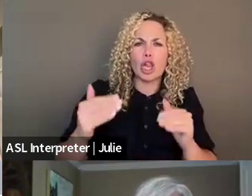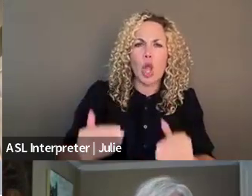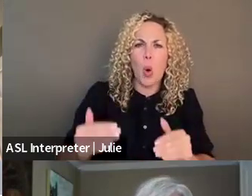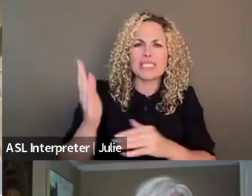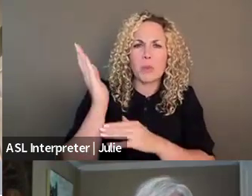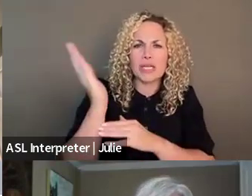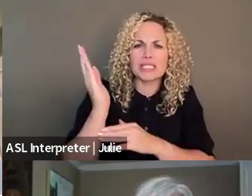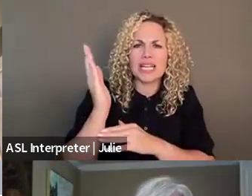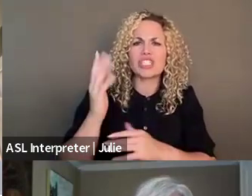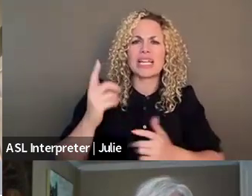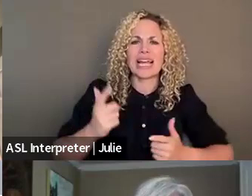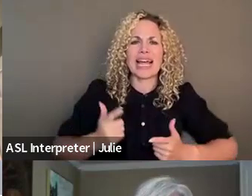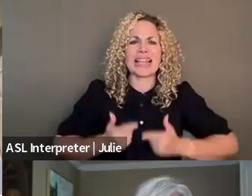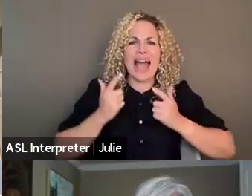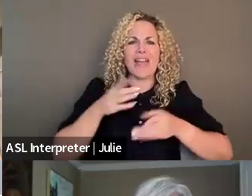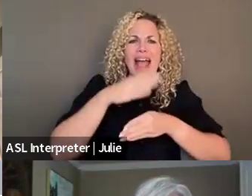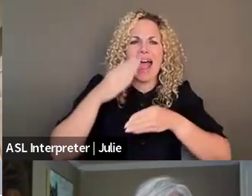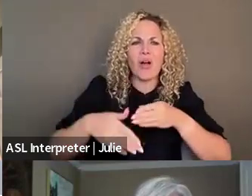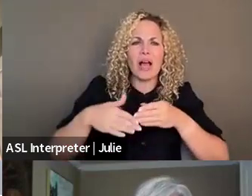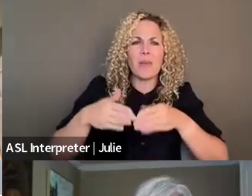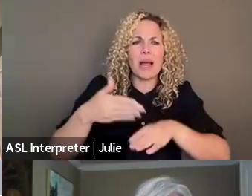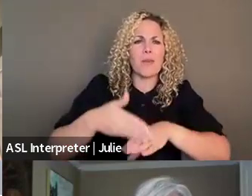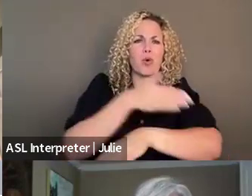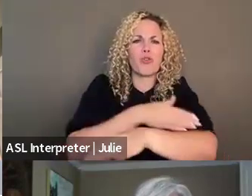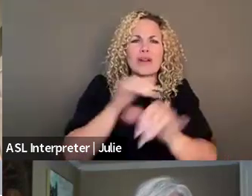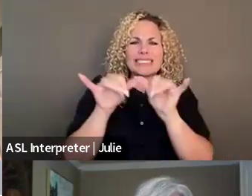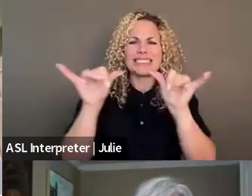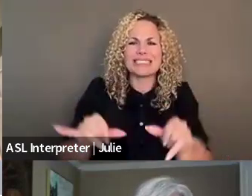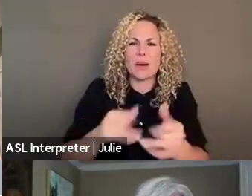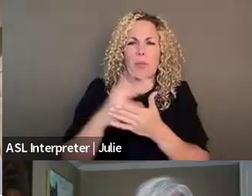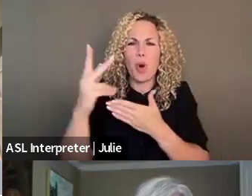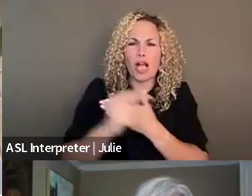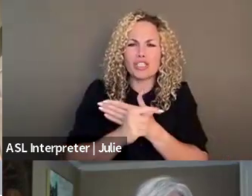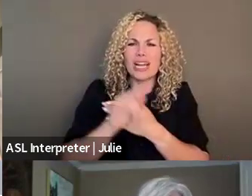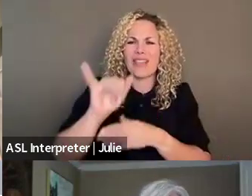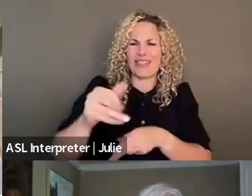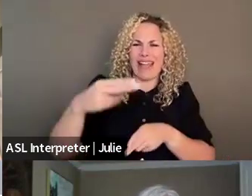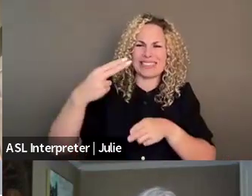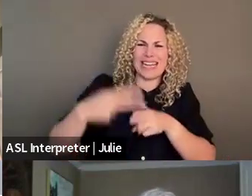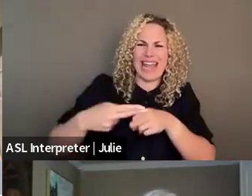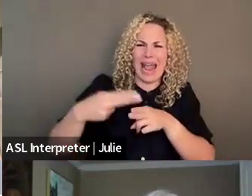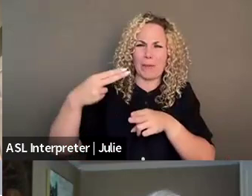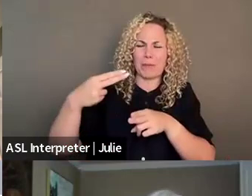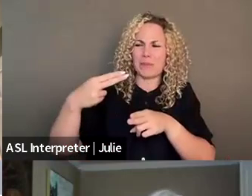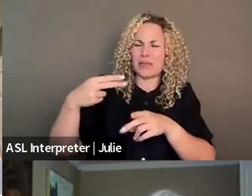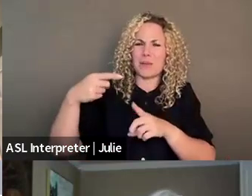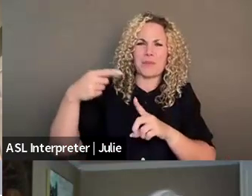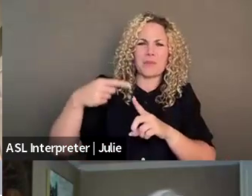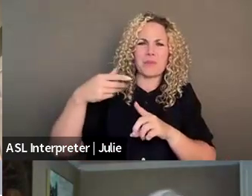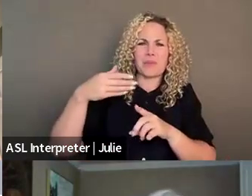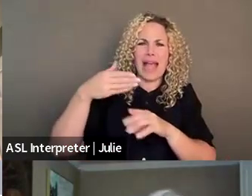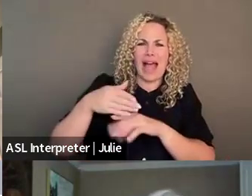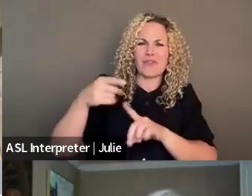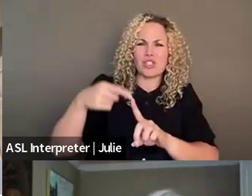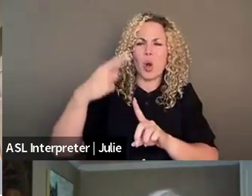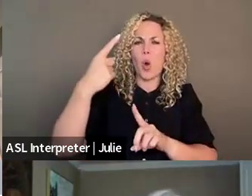Life Outcomes Improvement Systems Project, which is named after, I believe